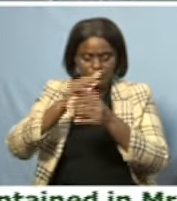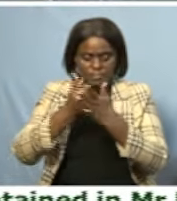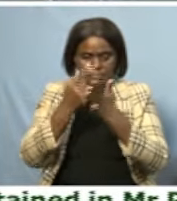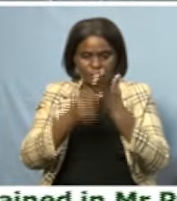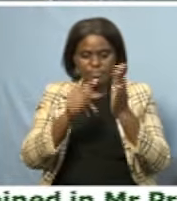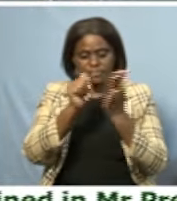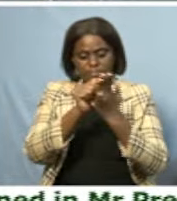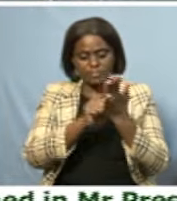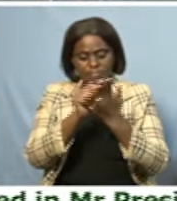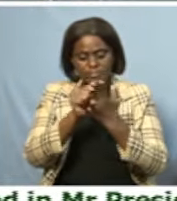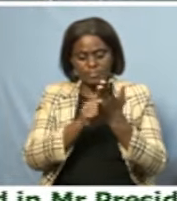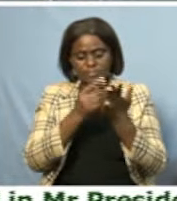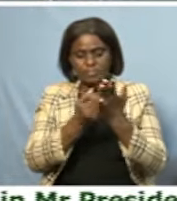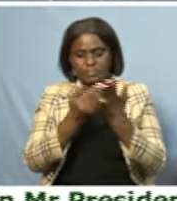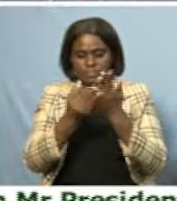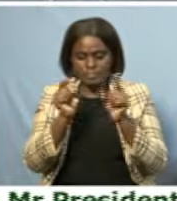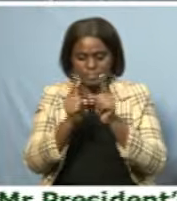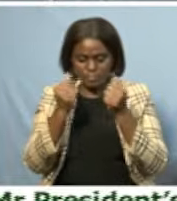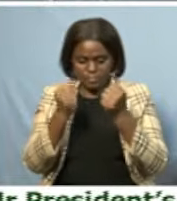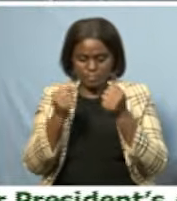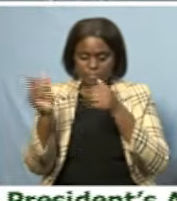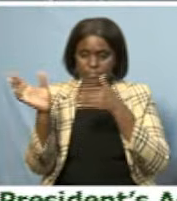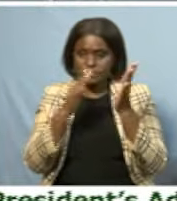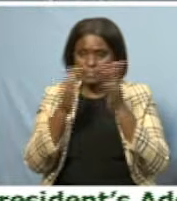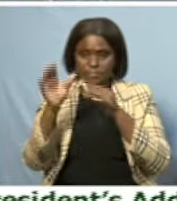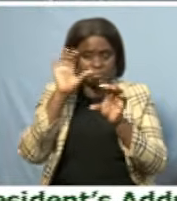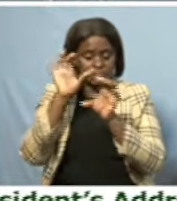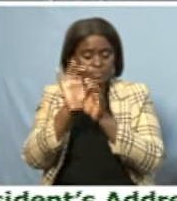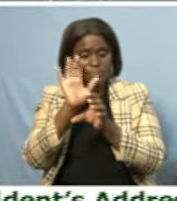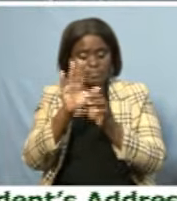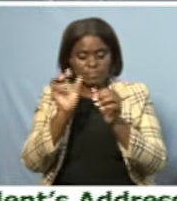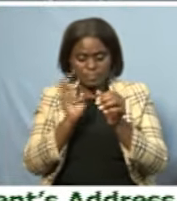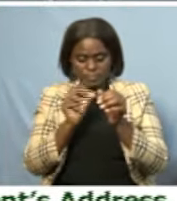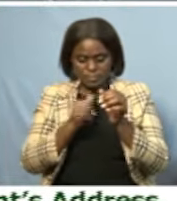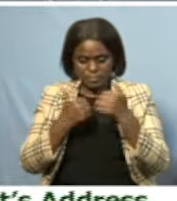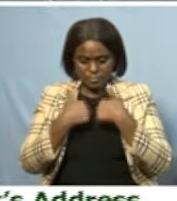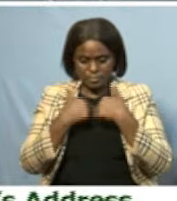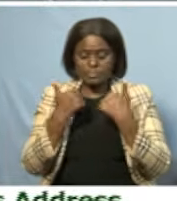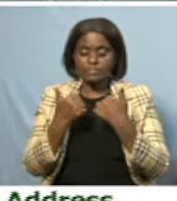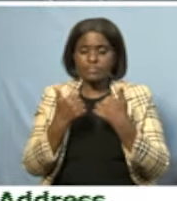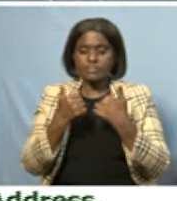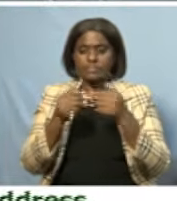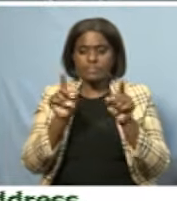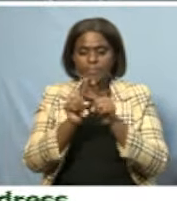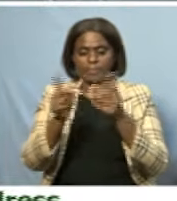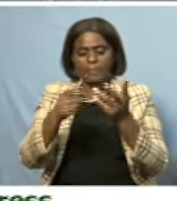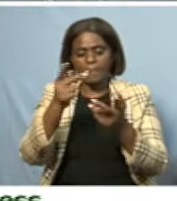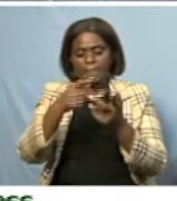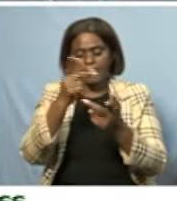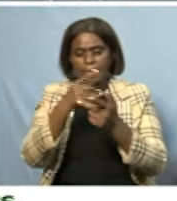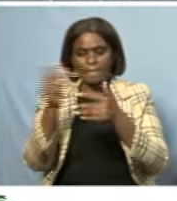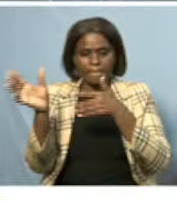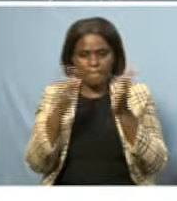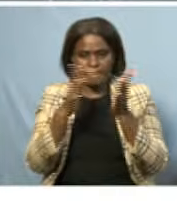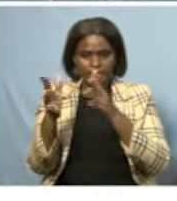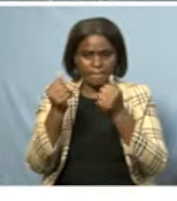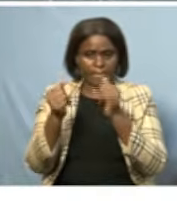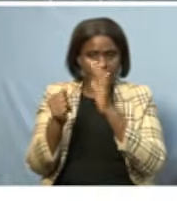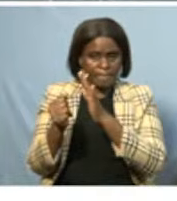tested by extreme weather conditions. We are therefore prioritizing